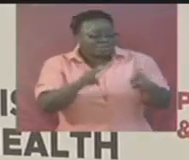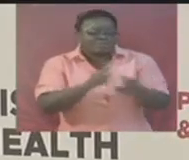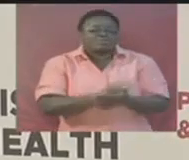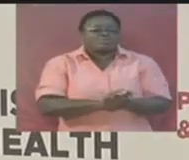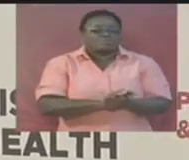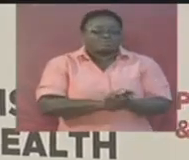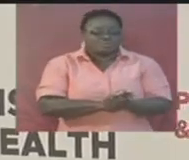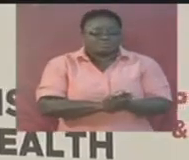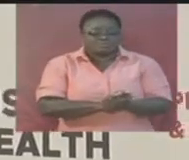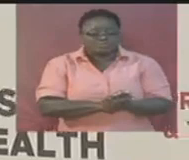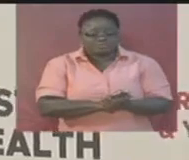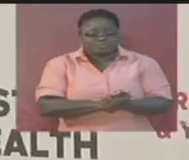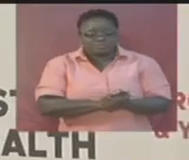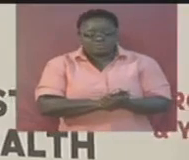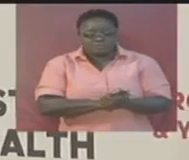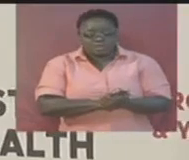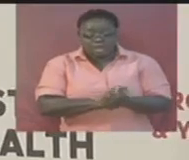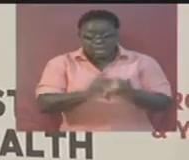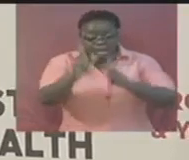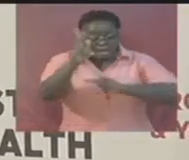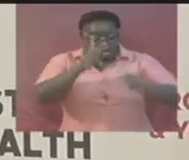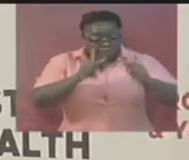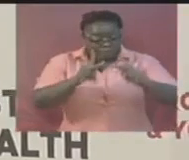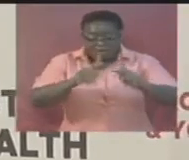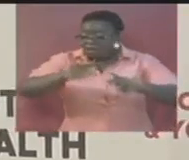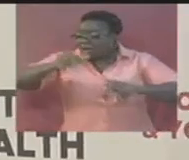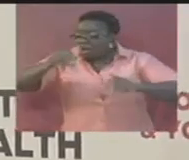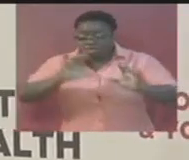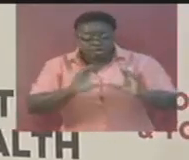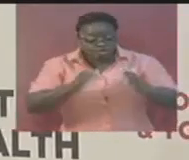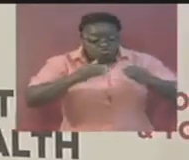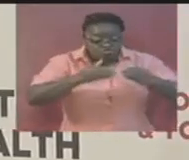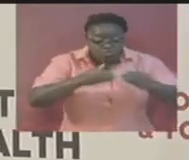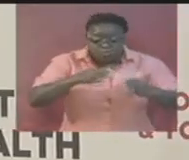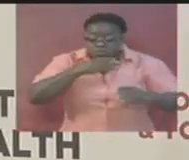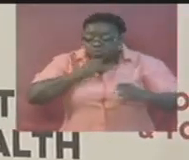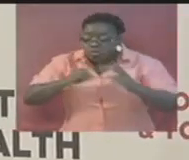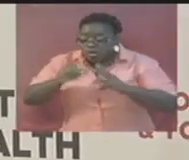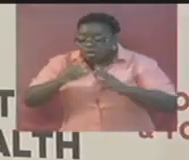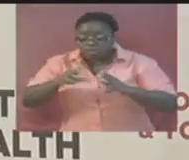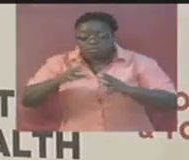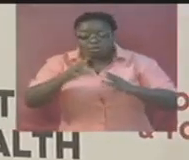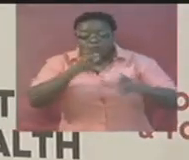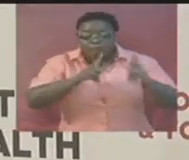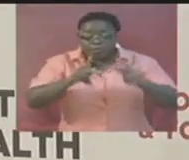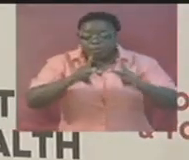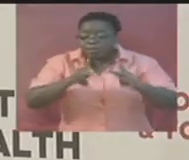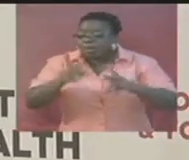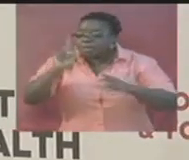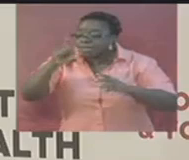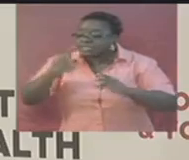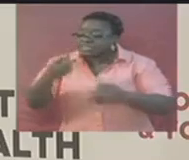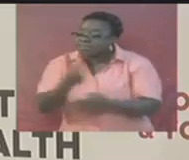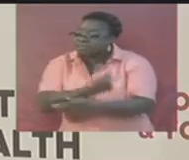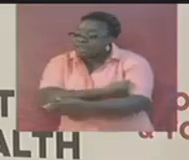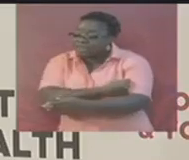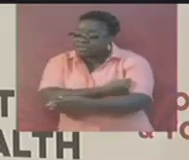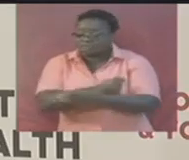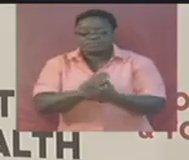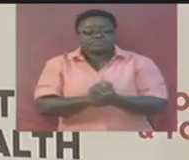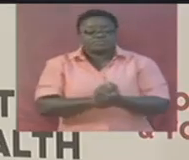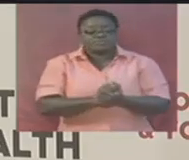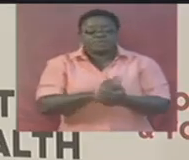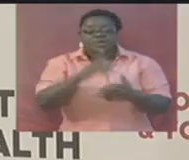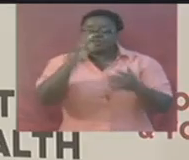need to be protected, and to do that, the whole country has to be involved. And so this is really a clarion call to everybody